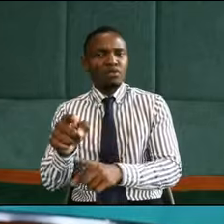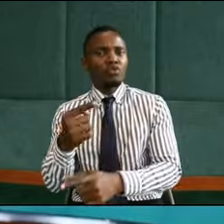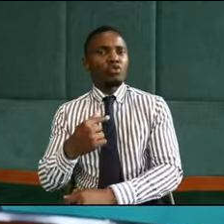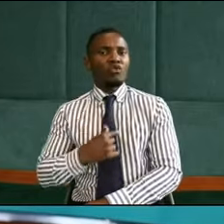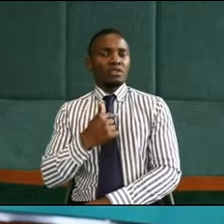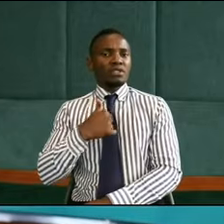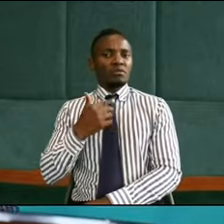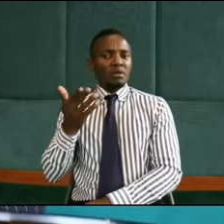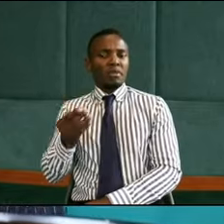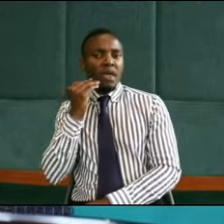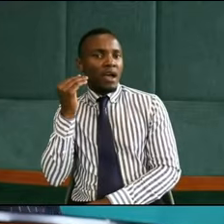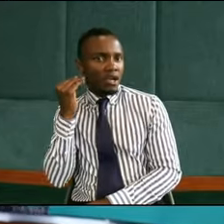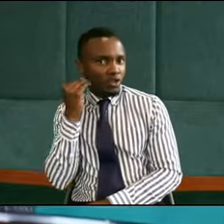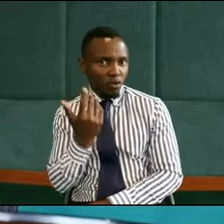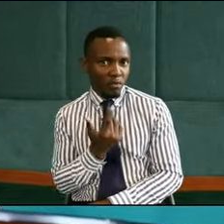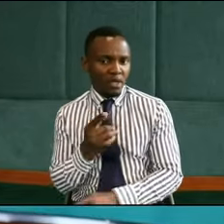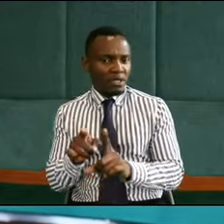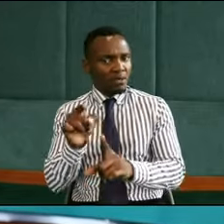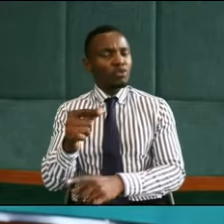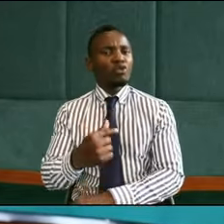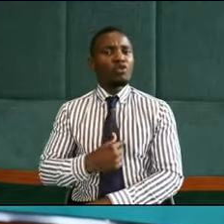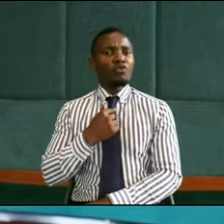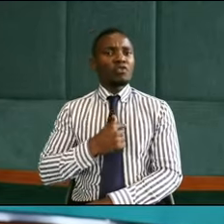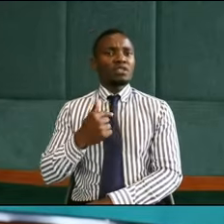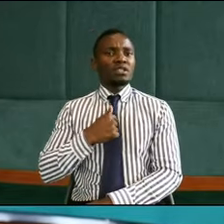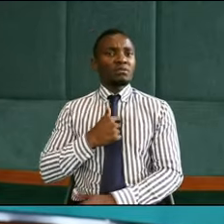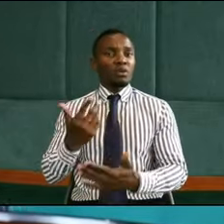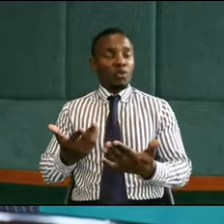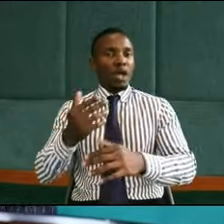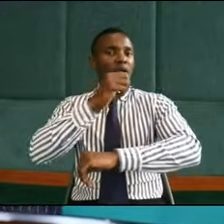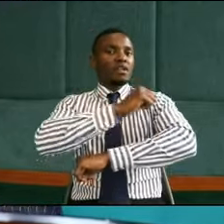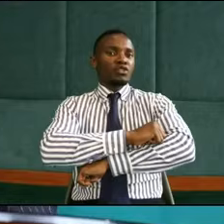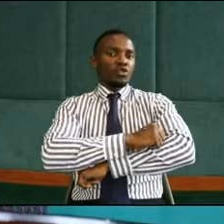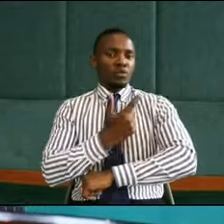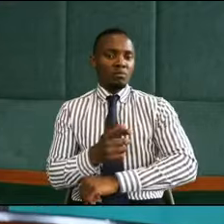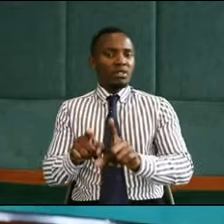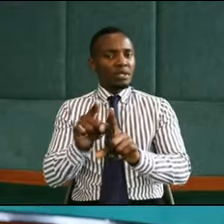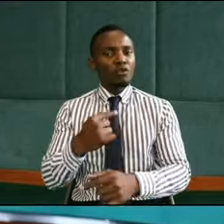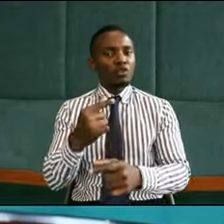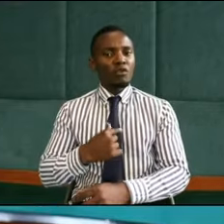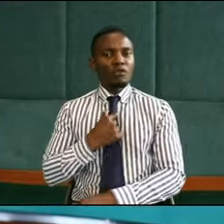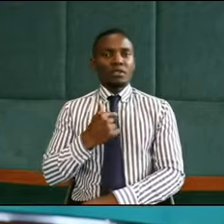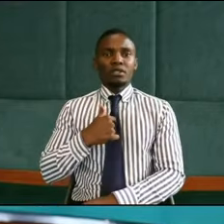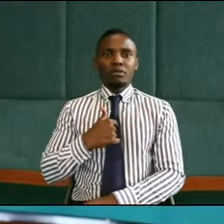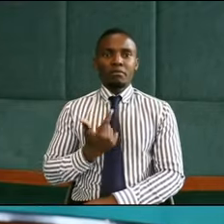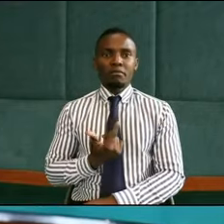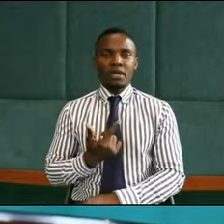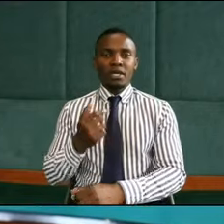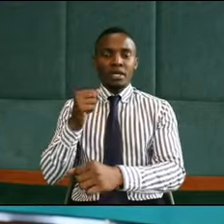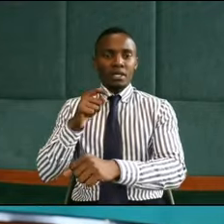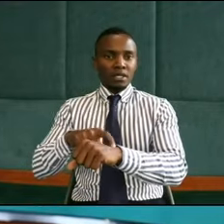with me at home. You visited with me in school. You visited with me at my working